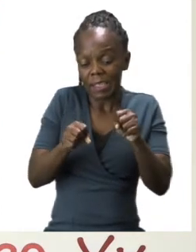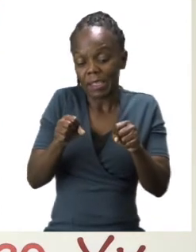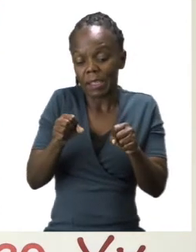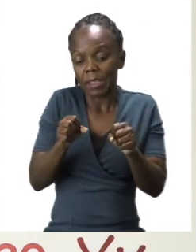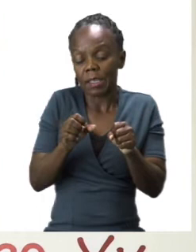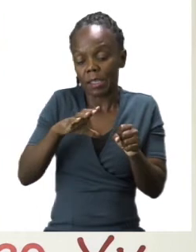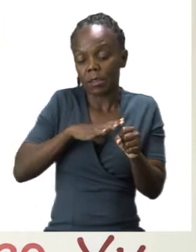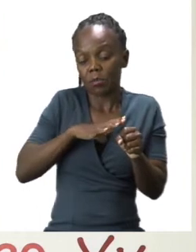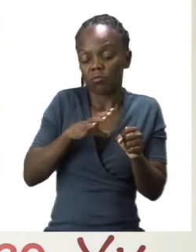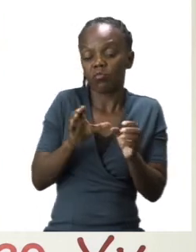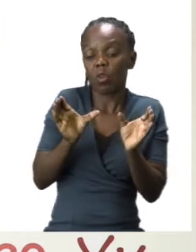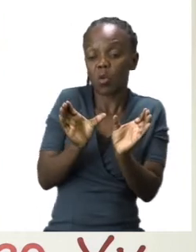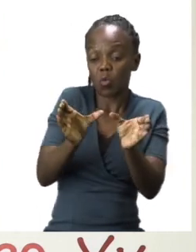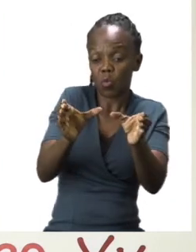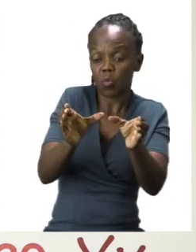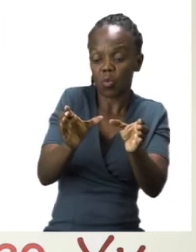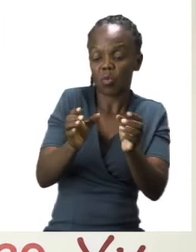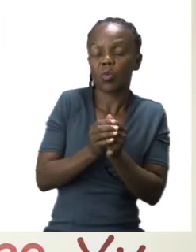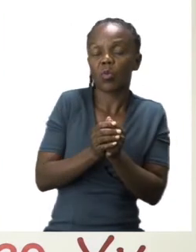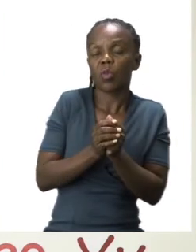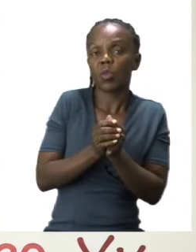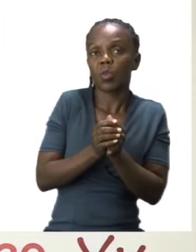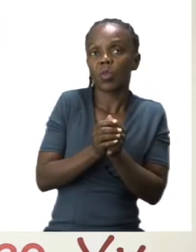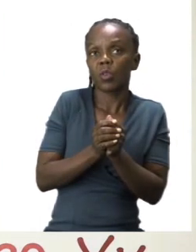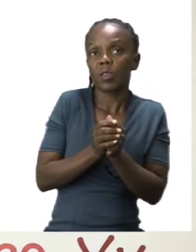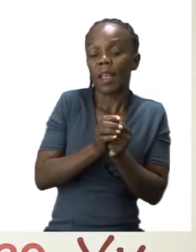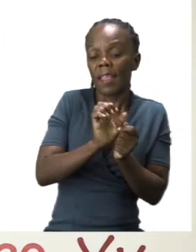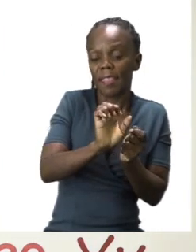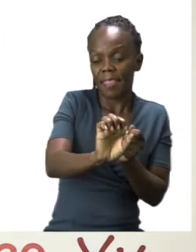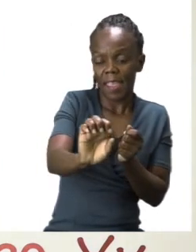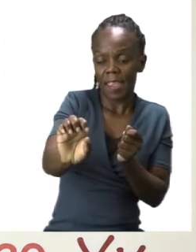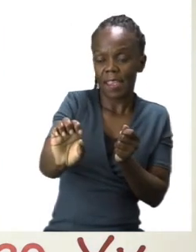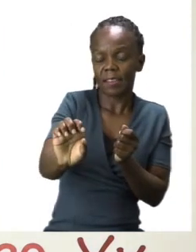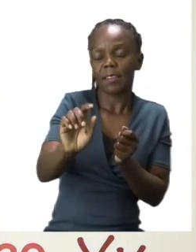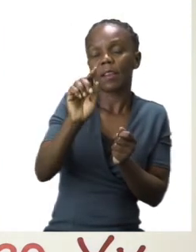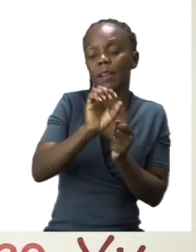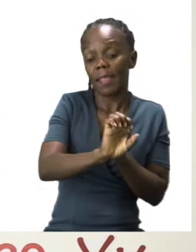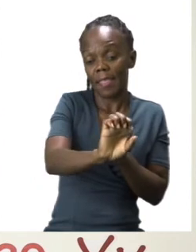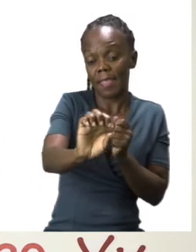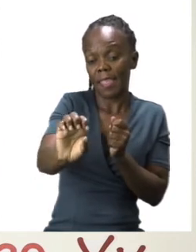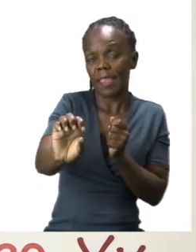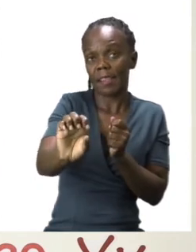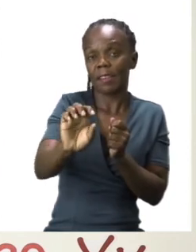only that group, then we say the bicycle is theirs,